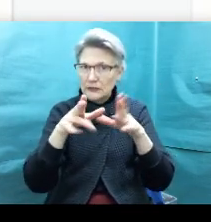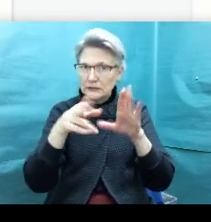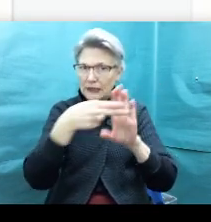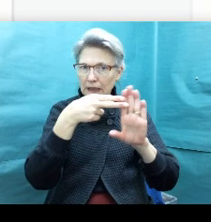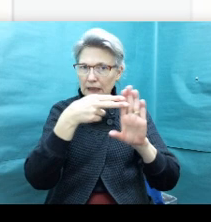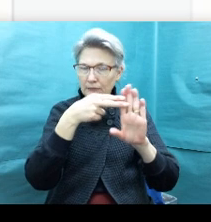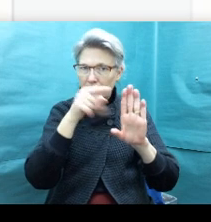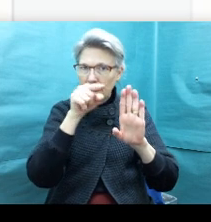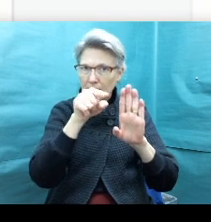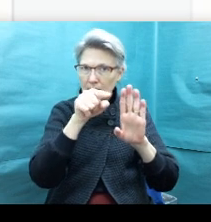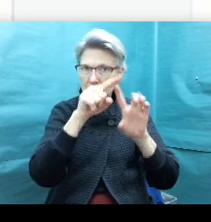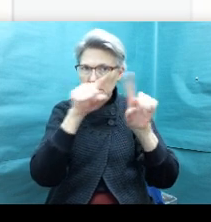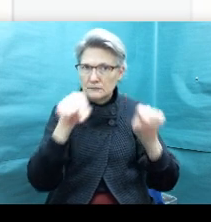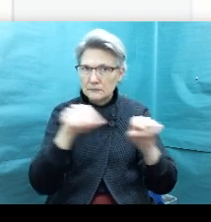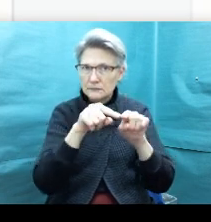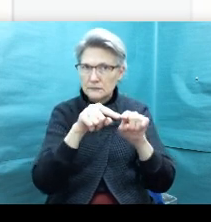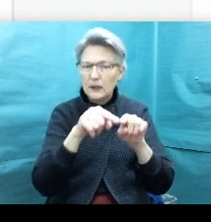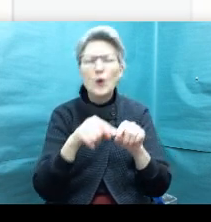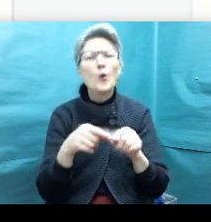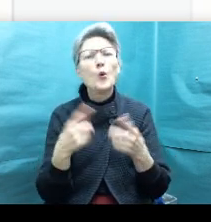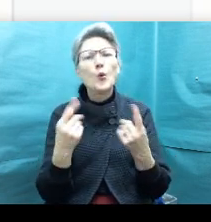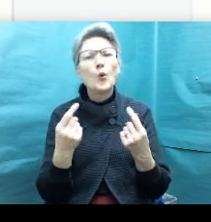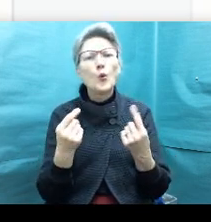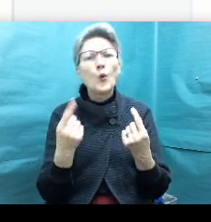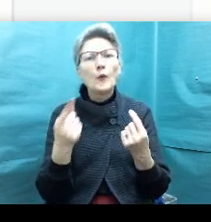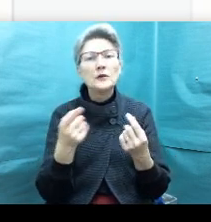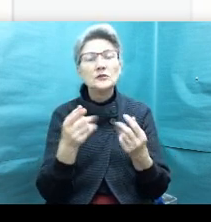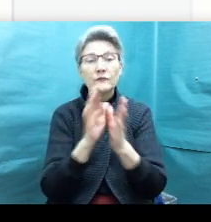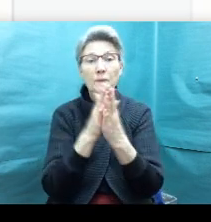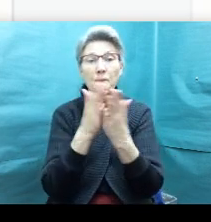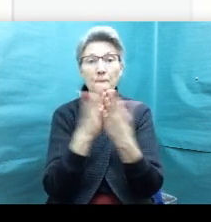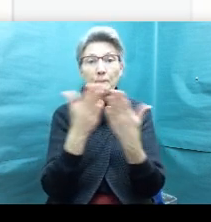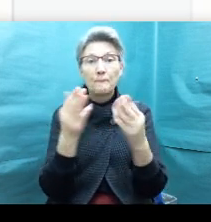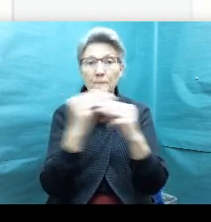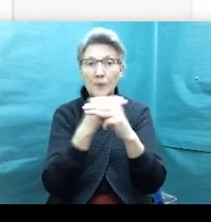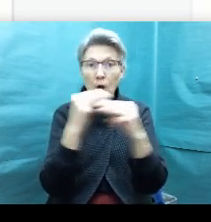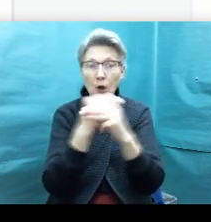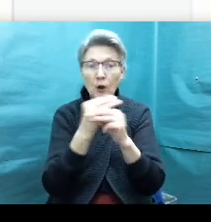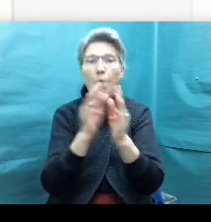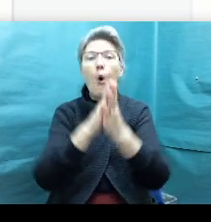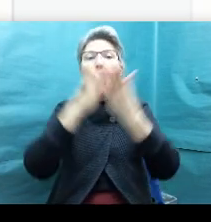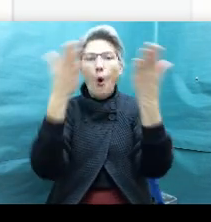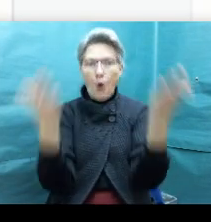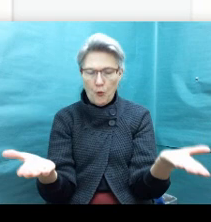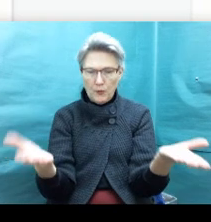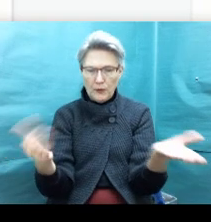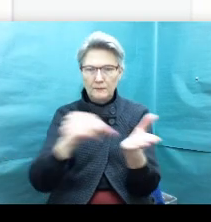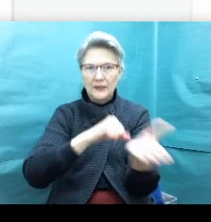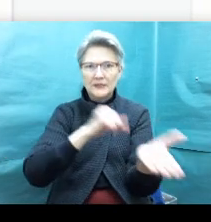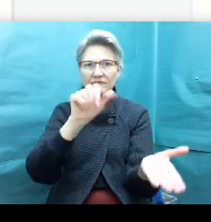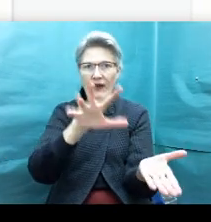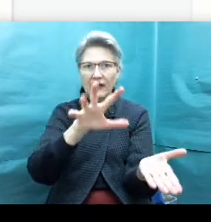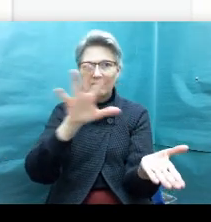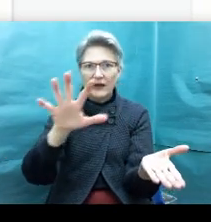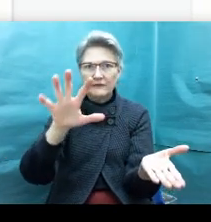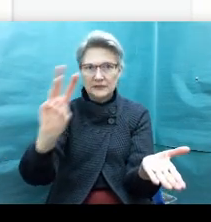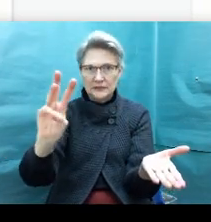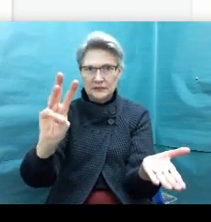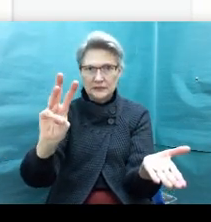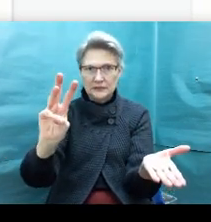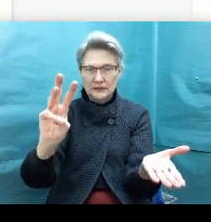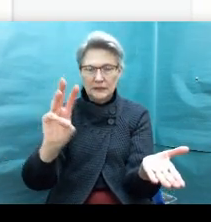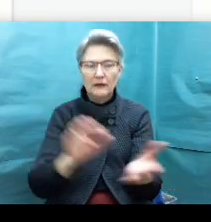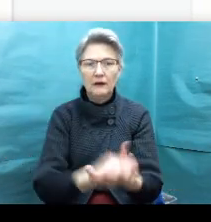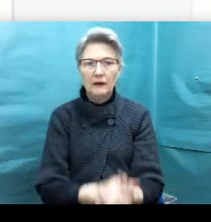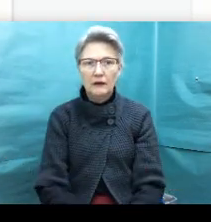Now, what I'm going to have you do is I want you to have your journal open to page 556. You're going to take